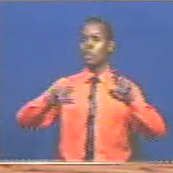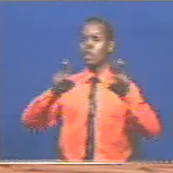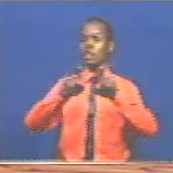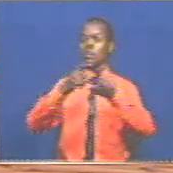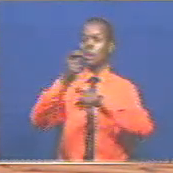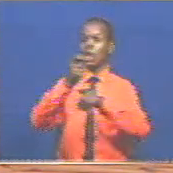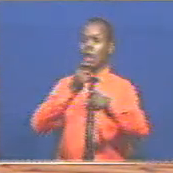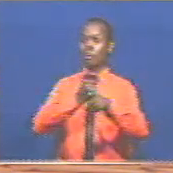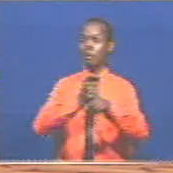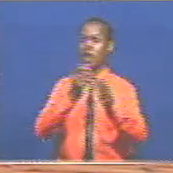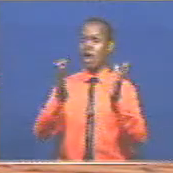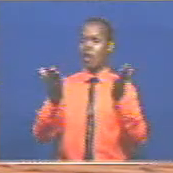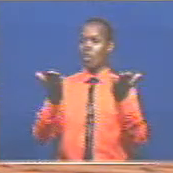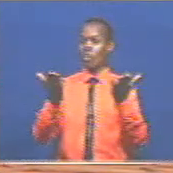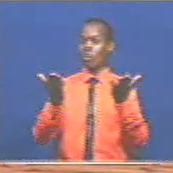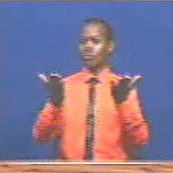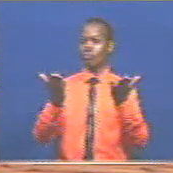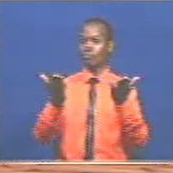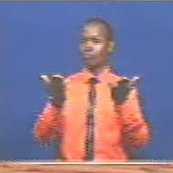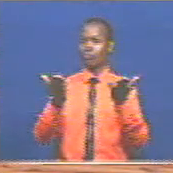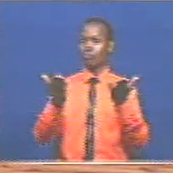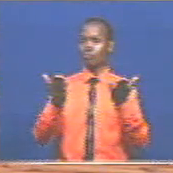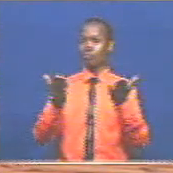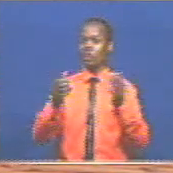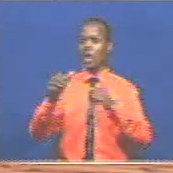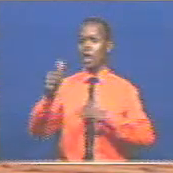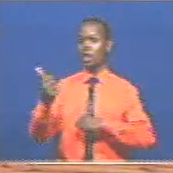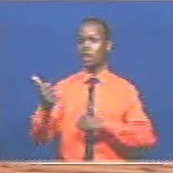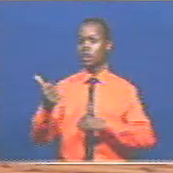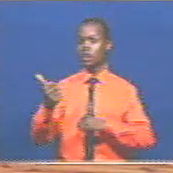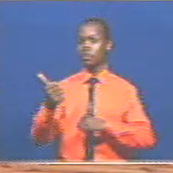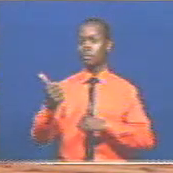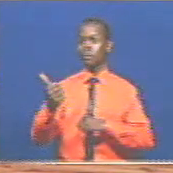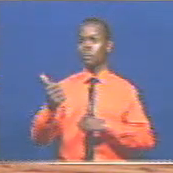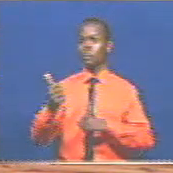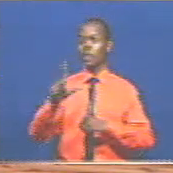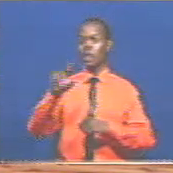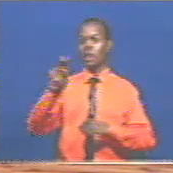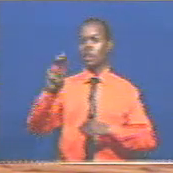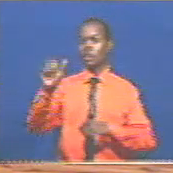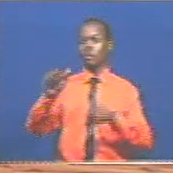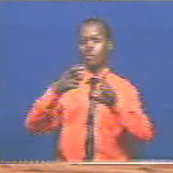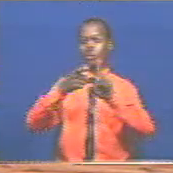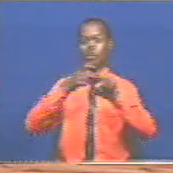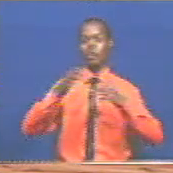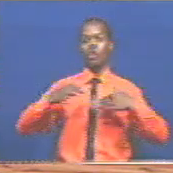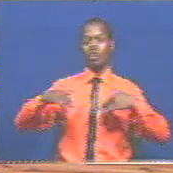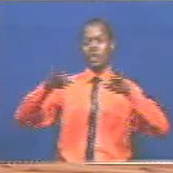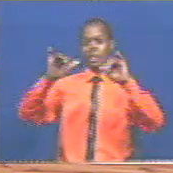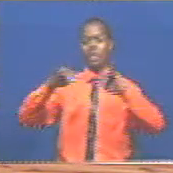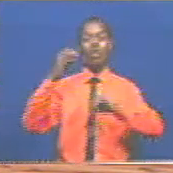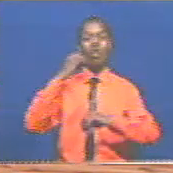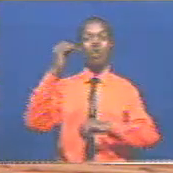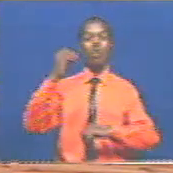the facilities or any link to set human settlement in terms of mobility